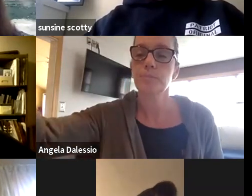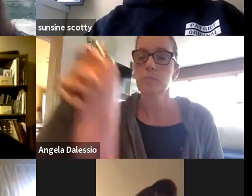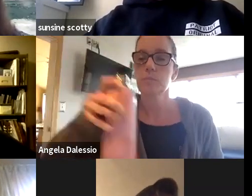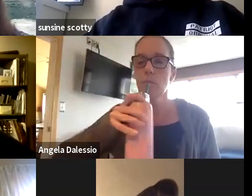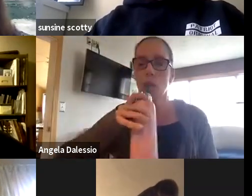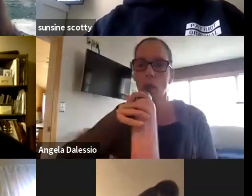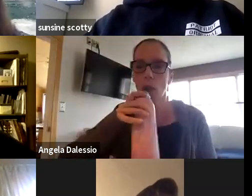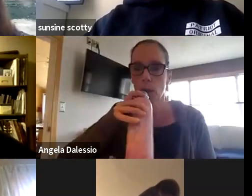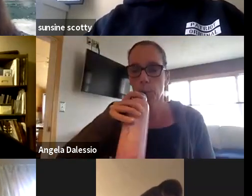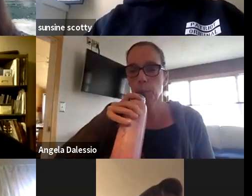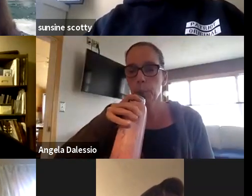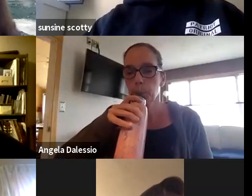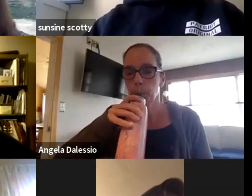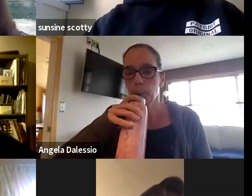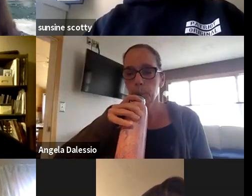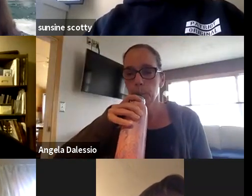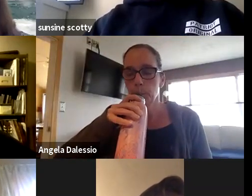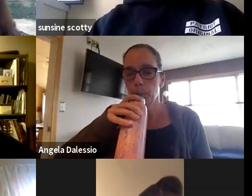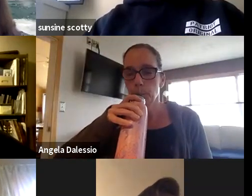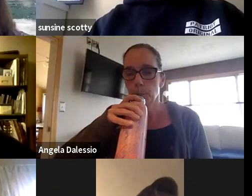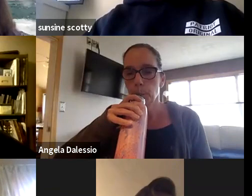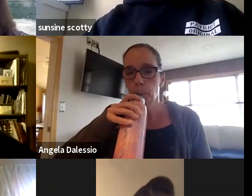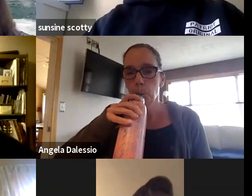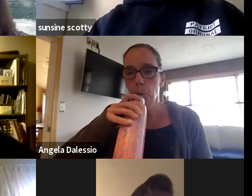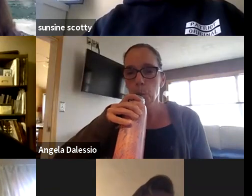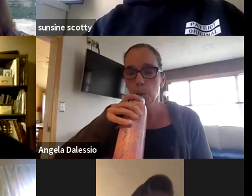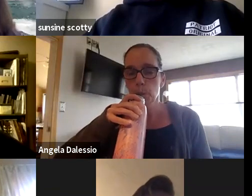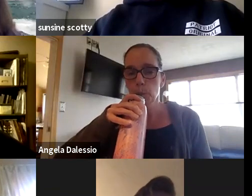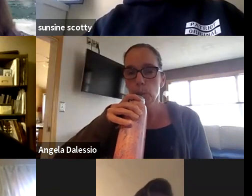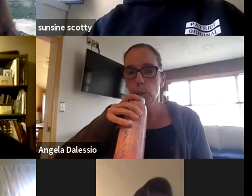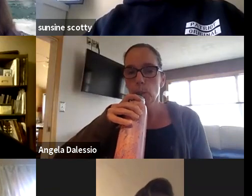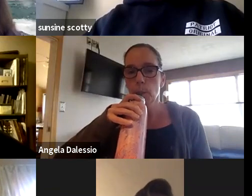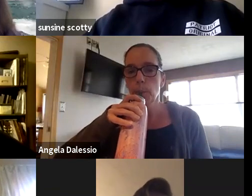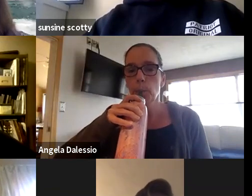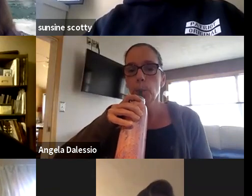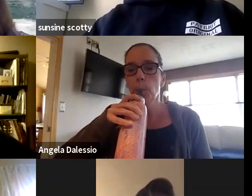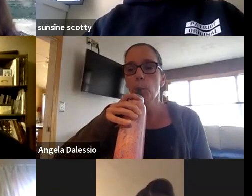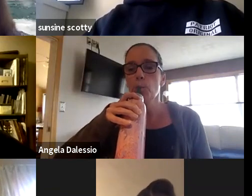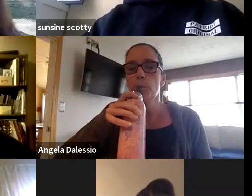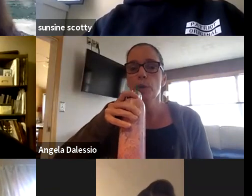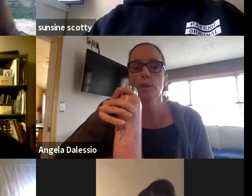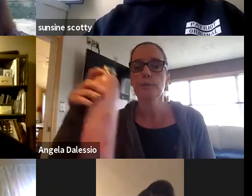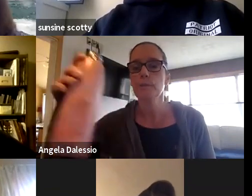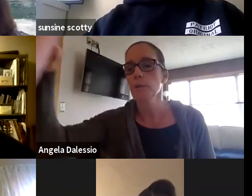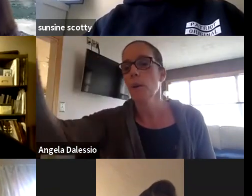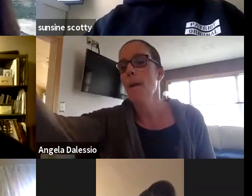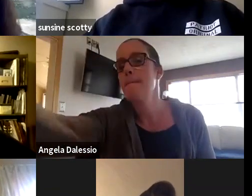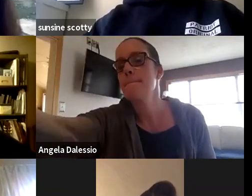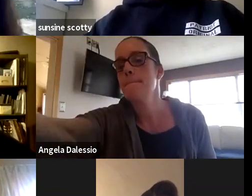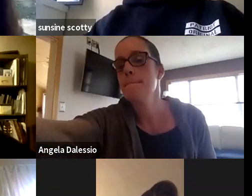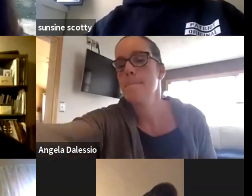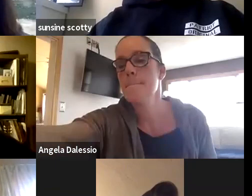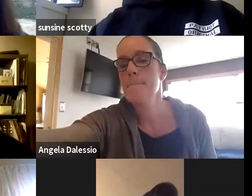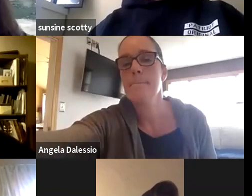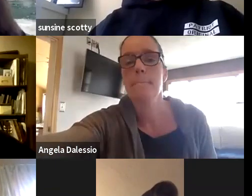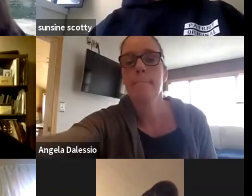listen, if there was nobody at the grocery store, who was the lady who was saying all the stuff to him? Alice wouldn't have nobody to